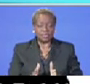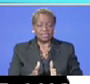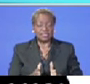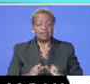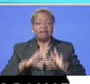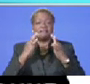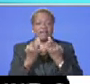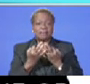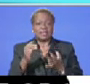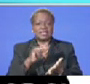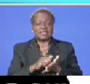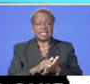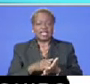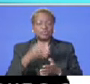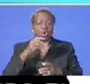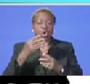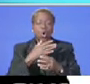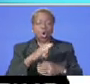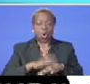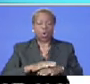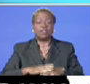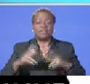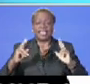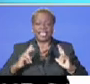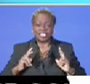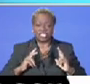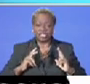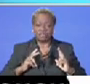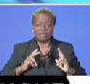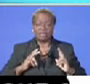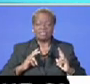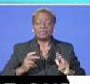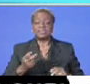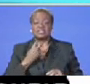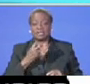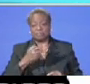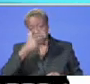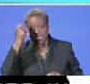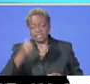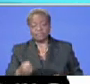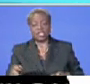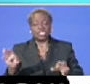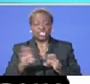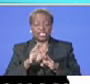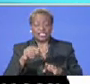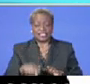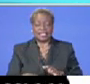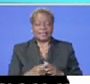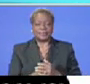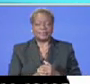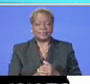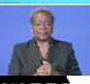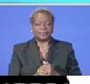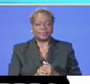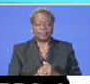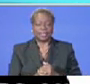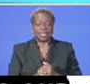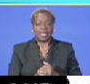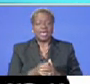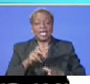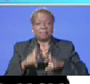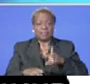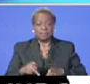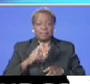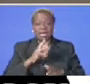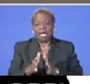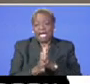were here on vacation that was stranded due to the shutdown. So it's a whole diverse group. And people are just anxious to